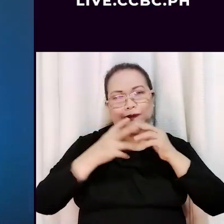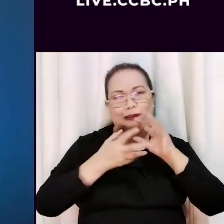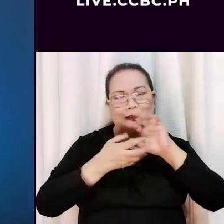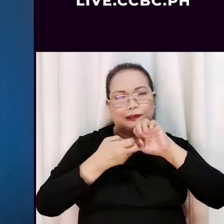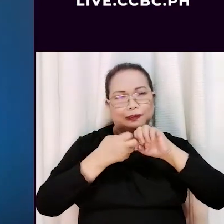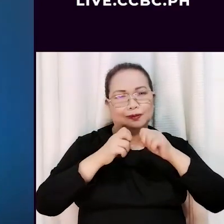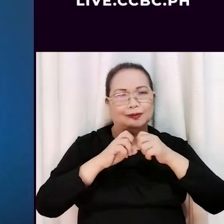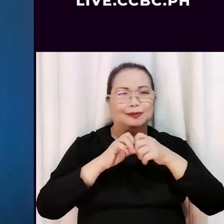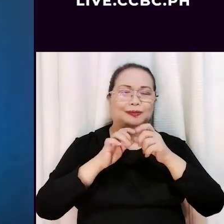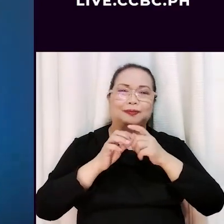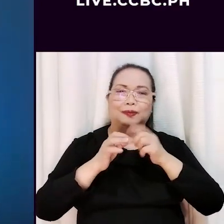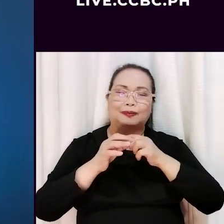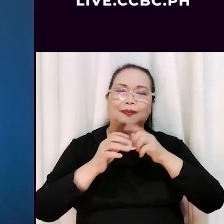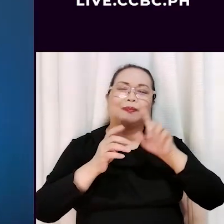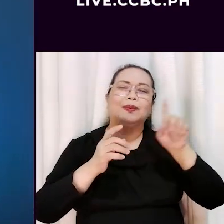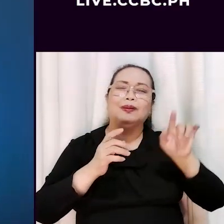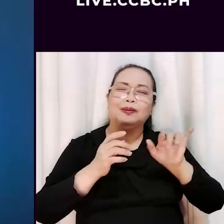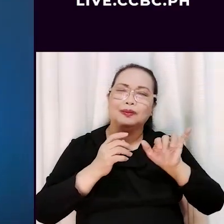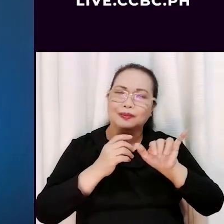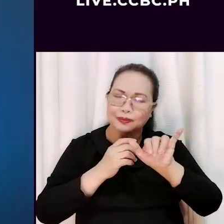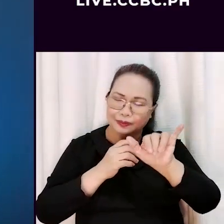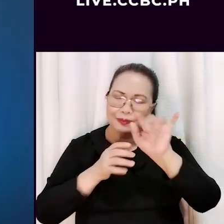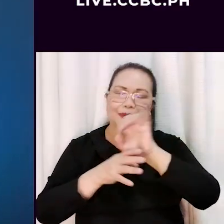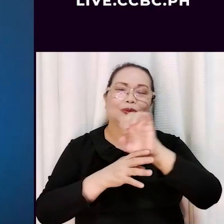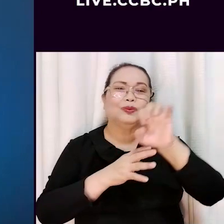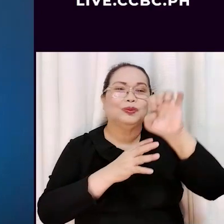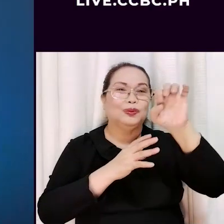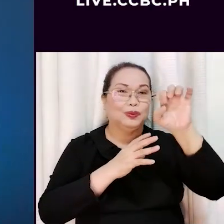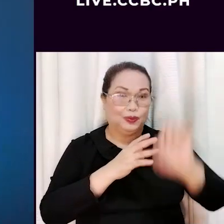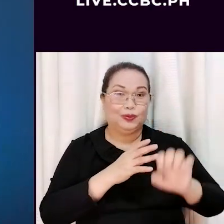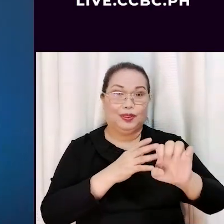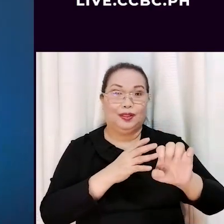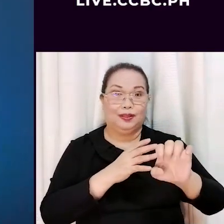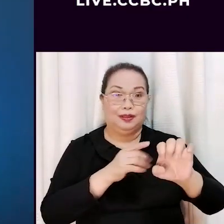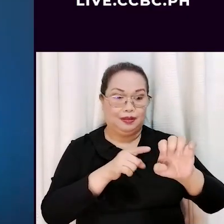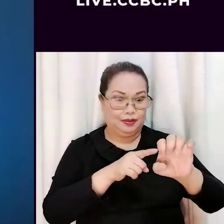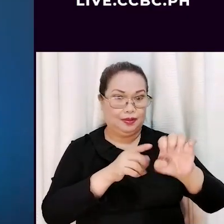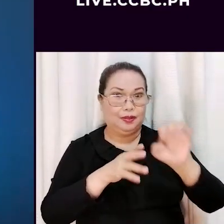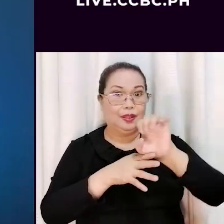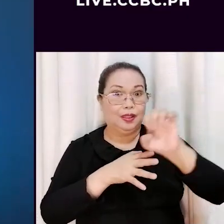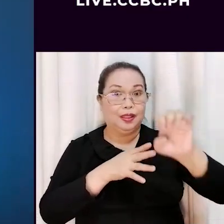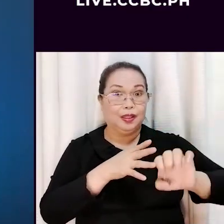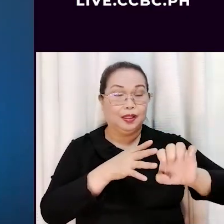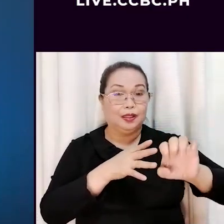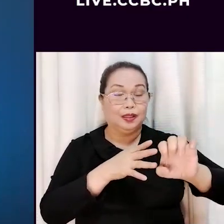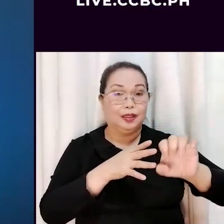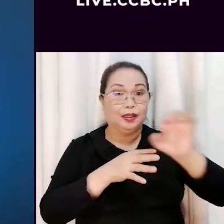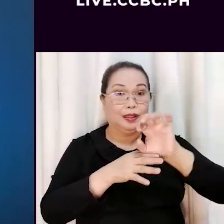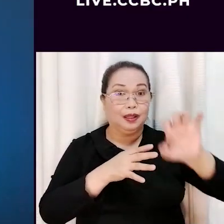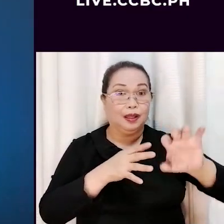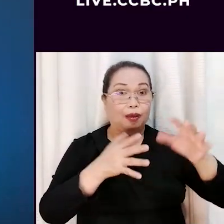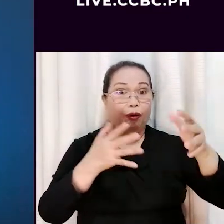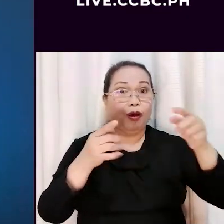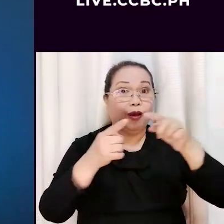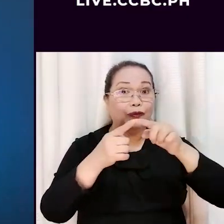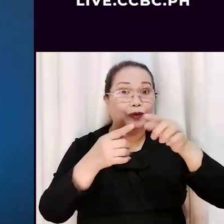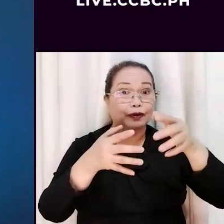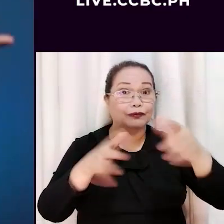to the end. To the end. You know, we've been talking about